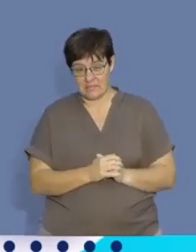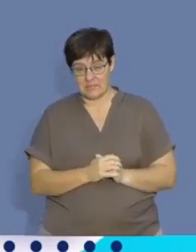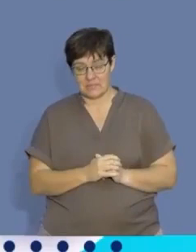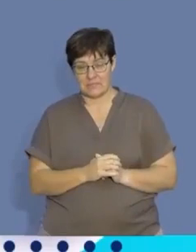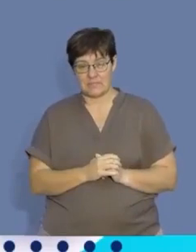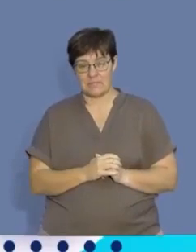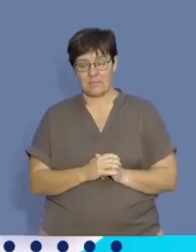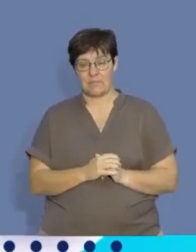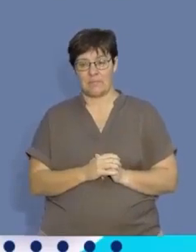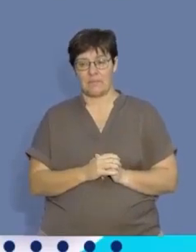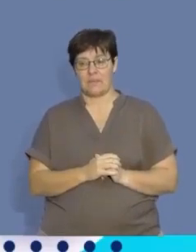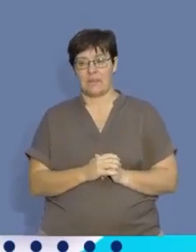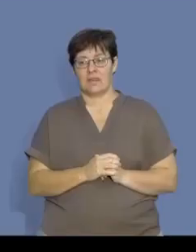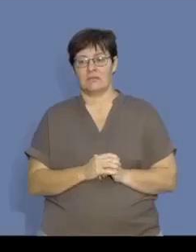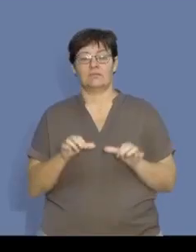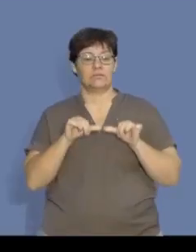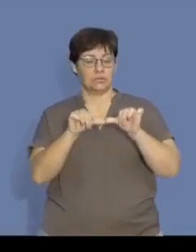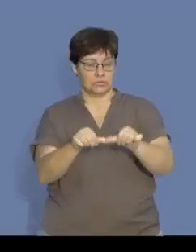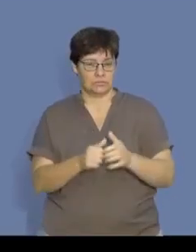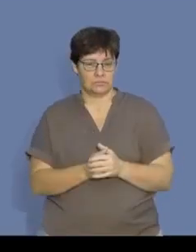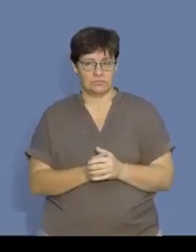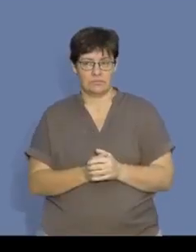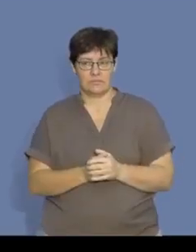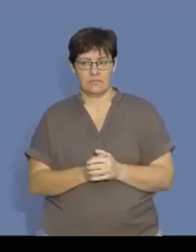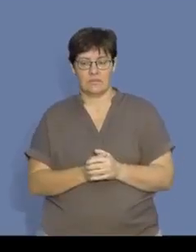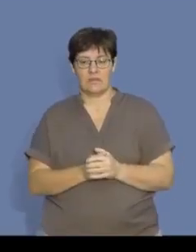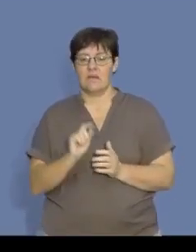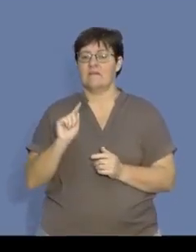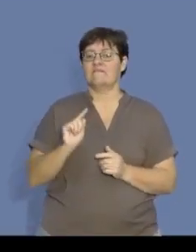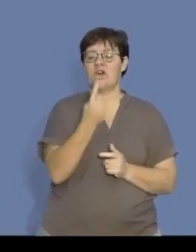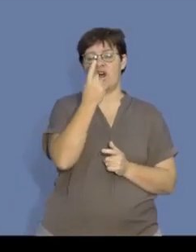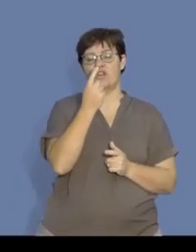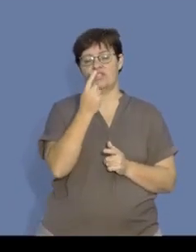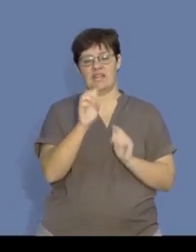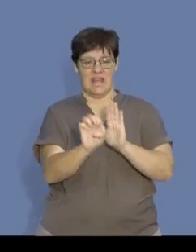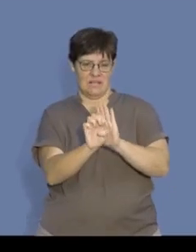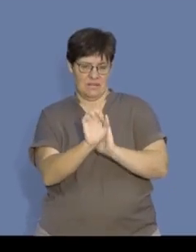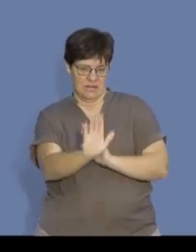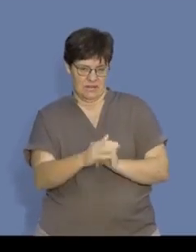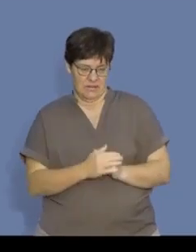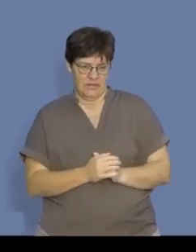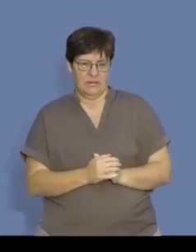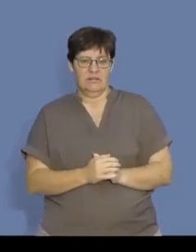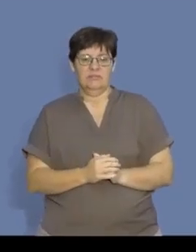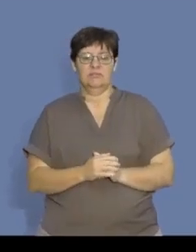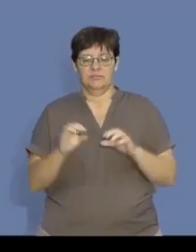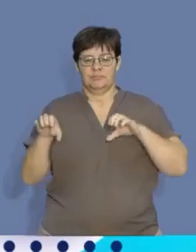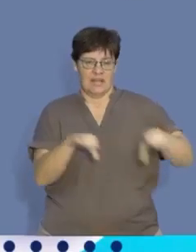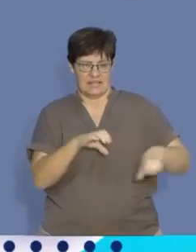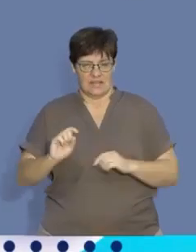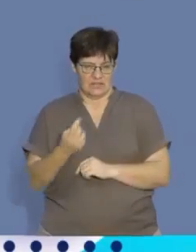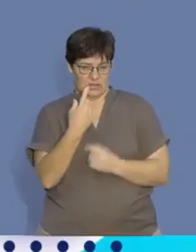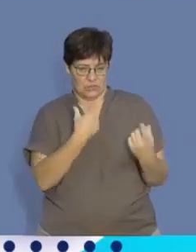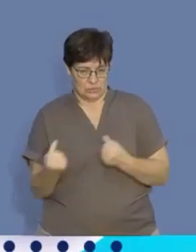exams. Okay. Right, let's carry on now with our very first exercise. So let's go straight into